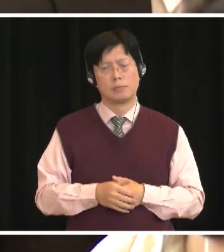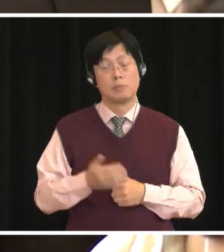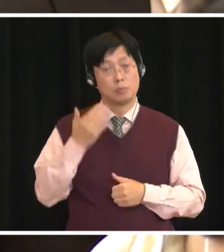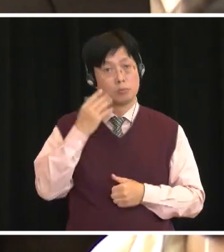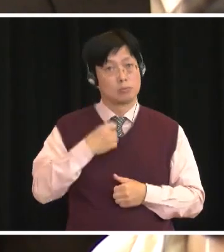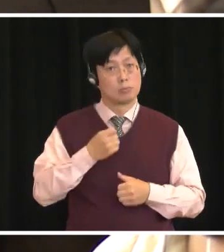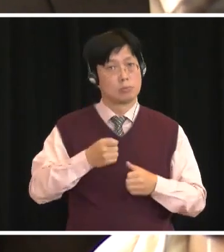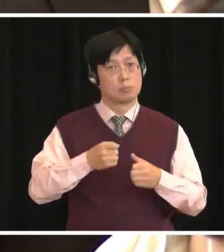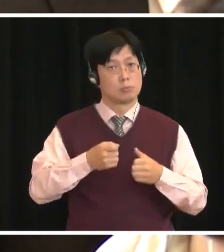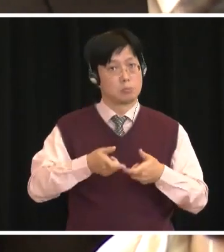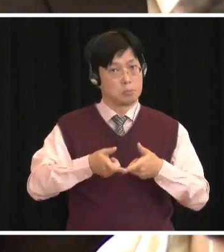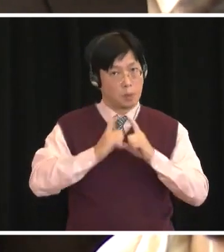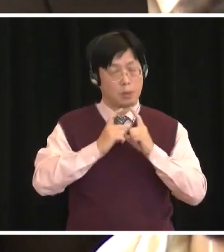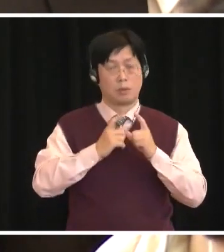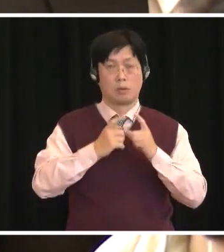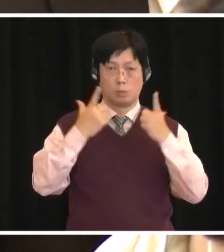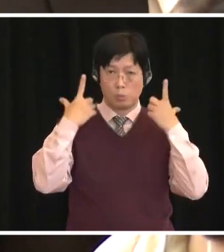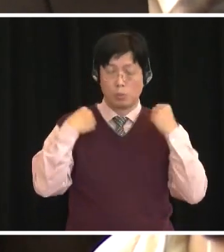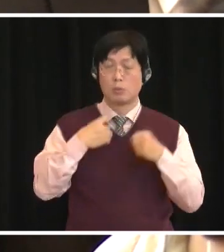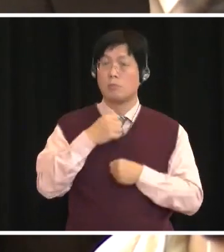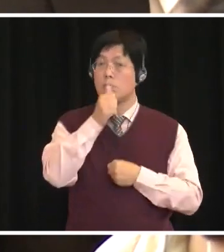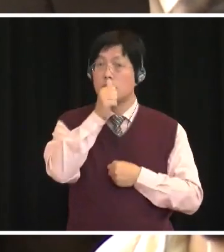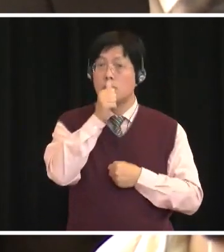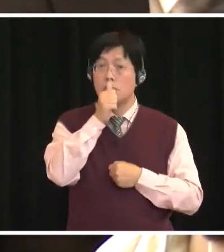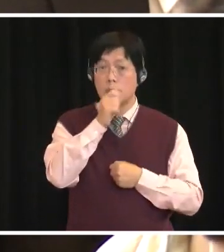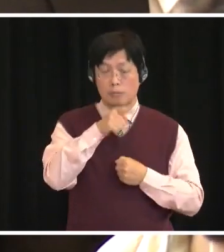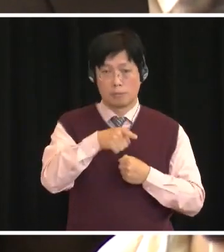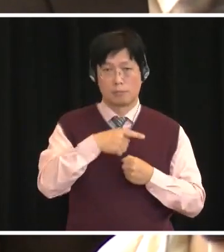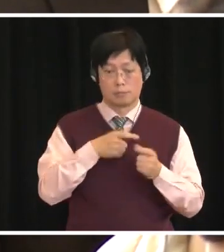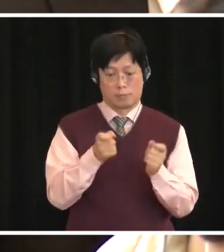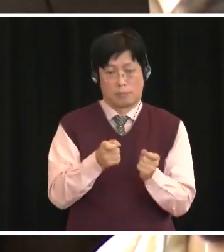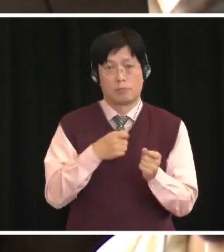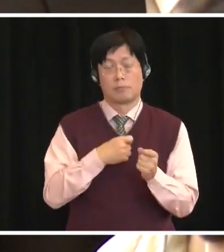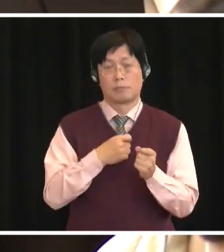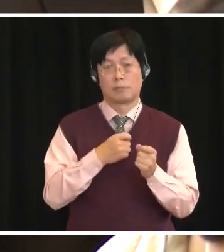to compulsory education,